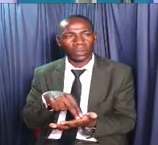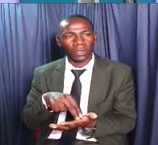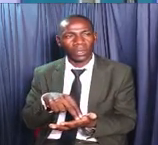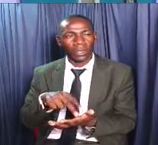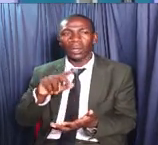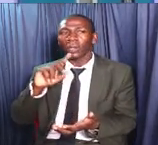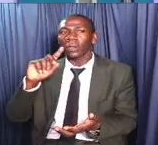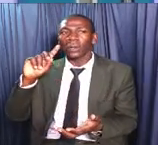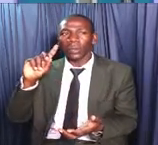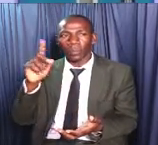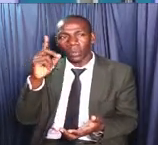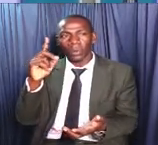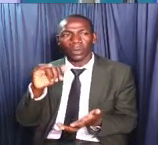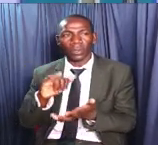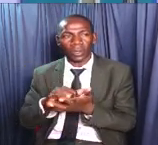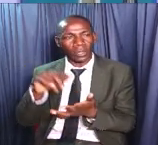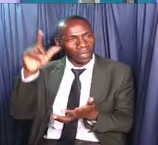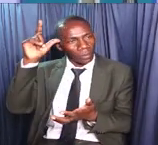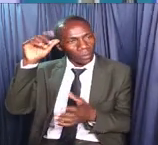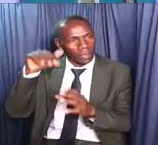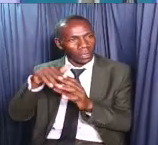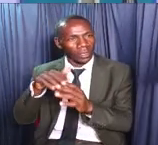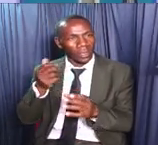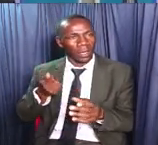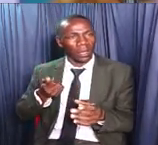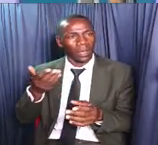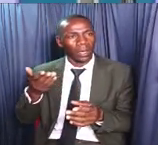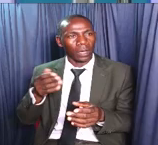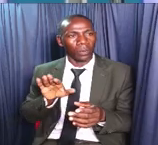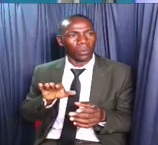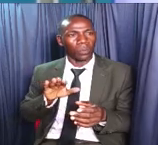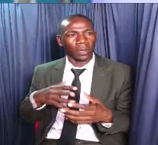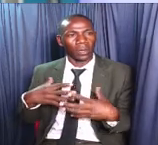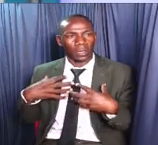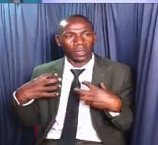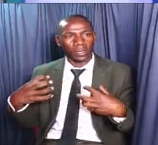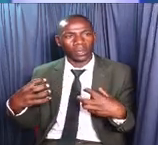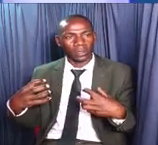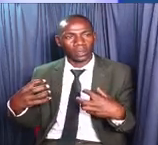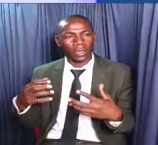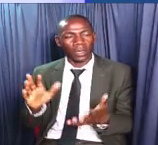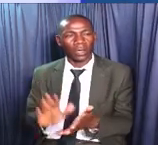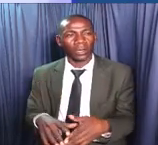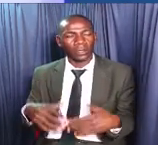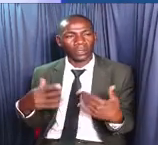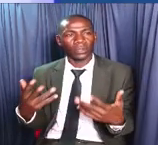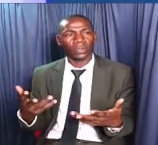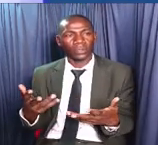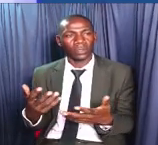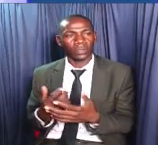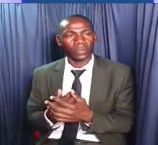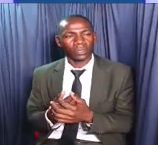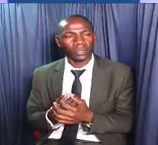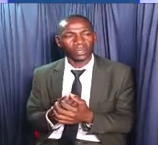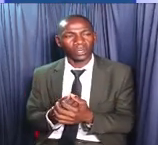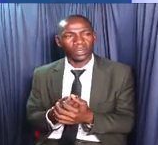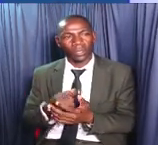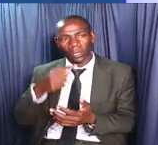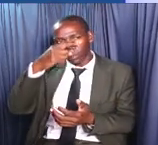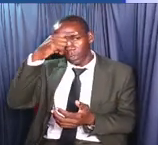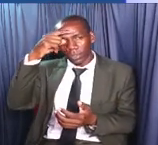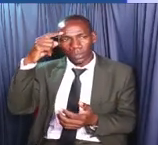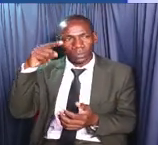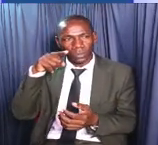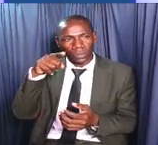yale mashetani ndani. Rebuked the devils in her. Mama akawa mzima. The mother was whole. Hallelujah. Hallelujah. Mana wewe